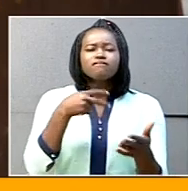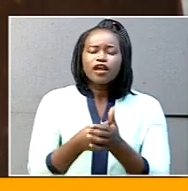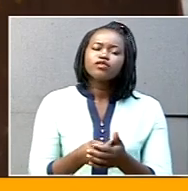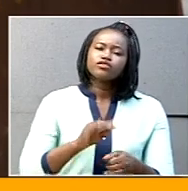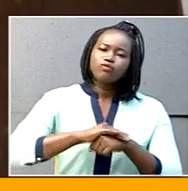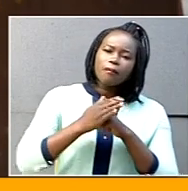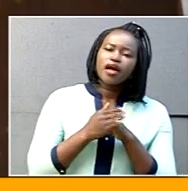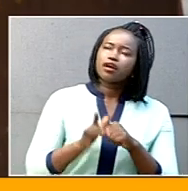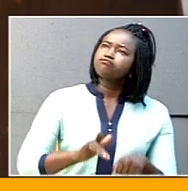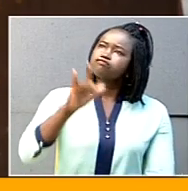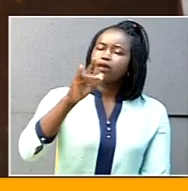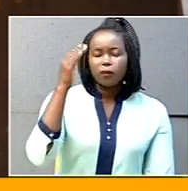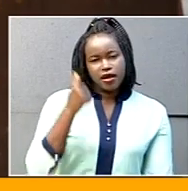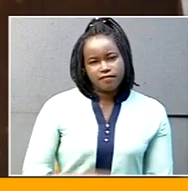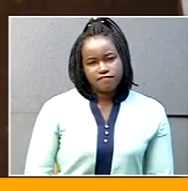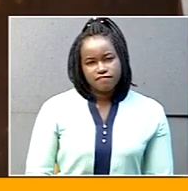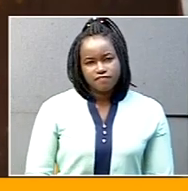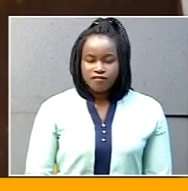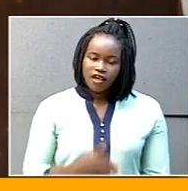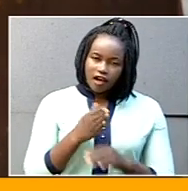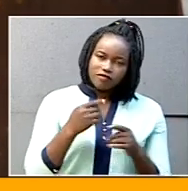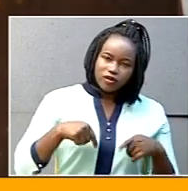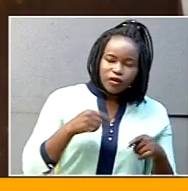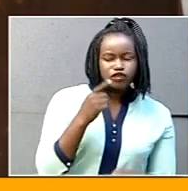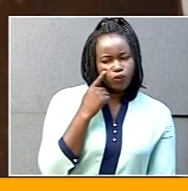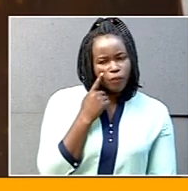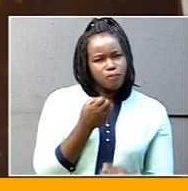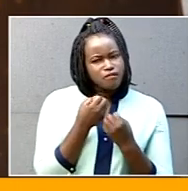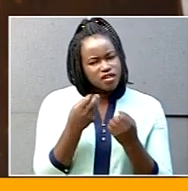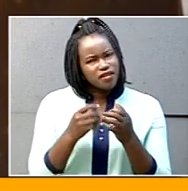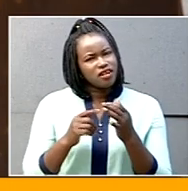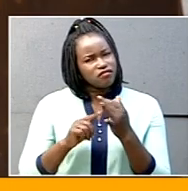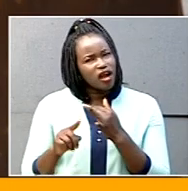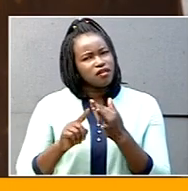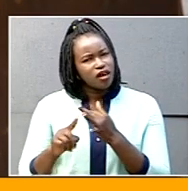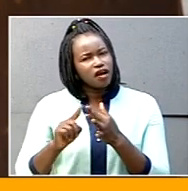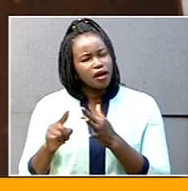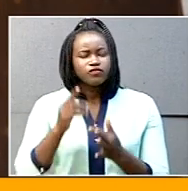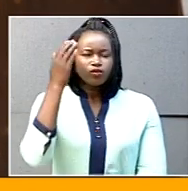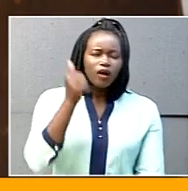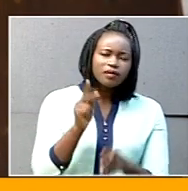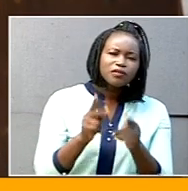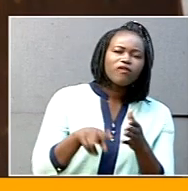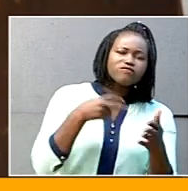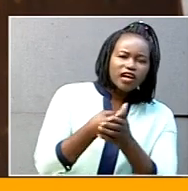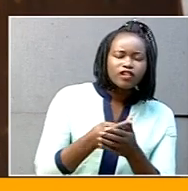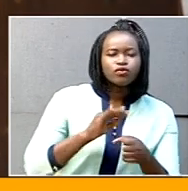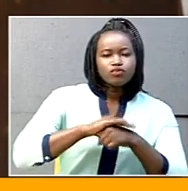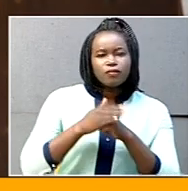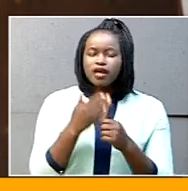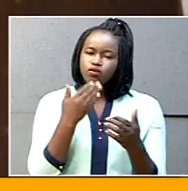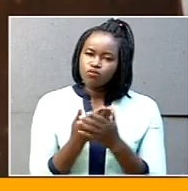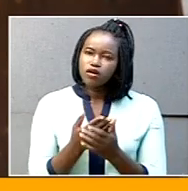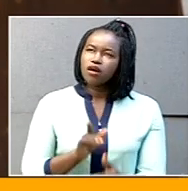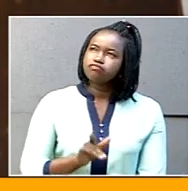aircrafts. So we looked at many things in the view of why people are failing to make like successful